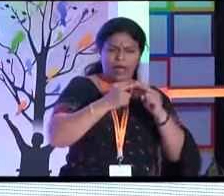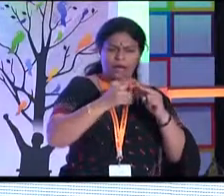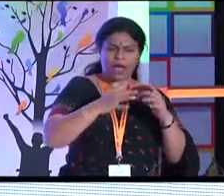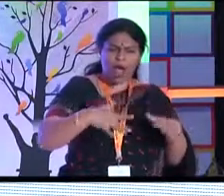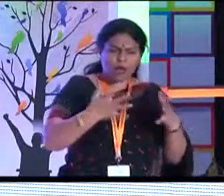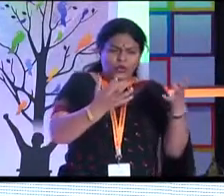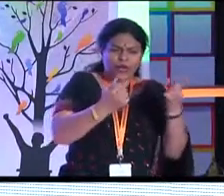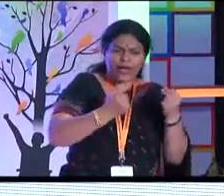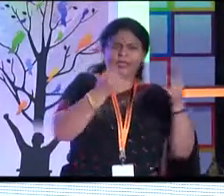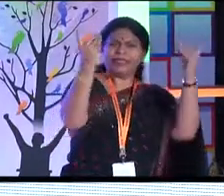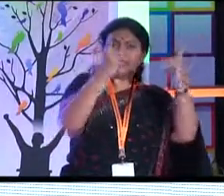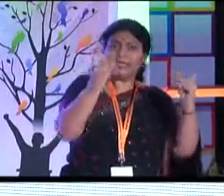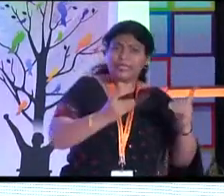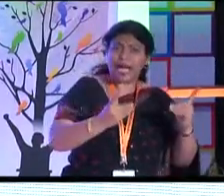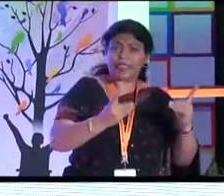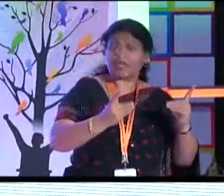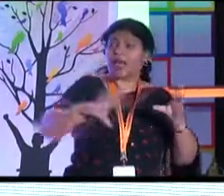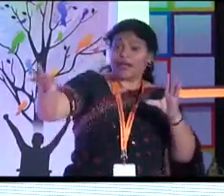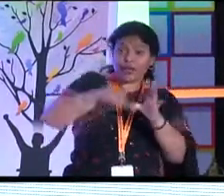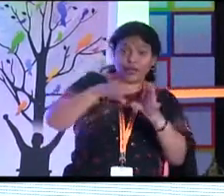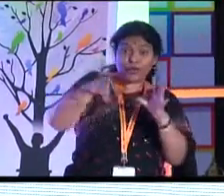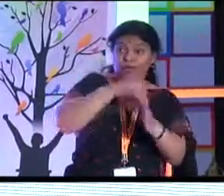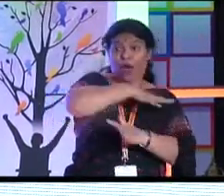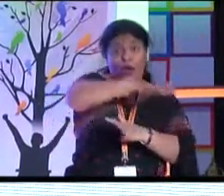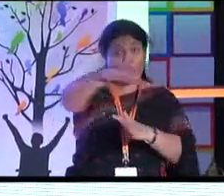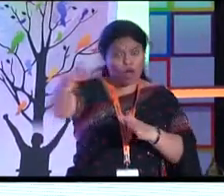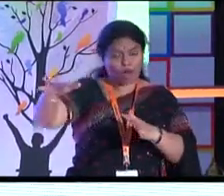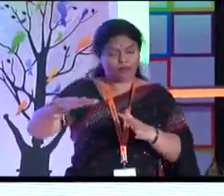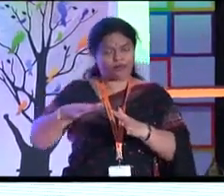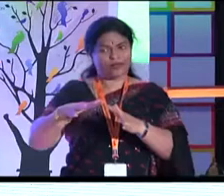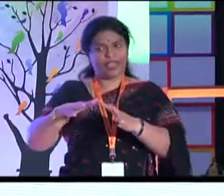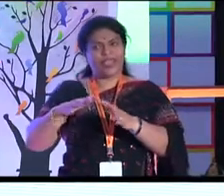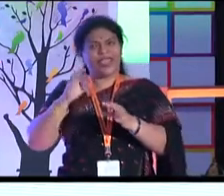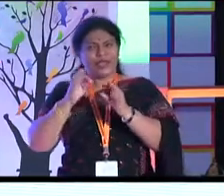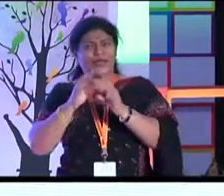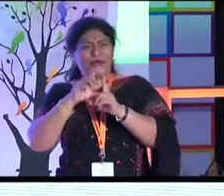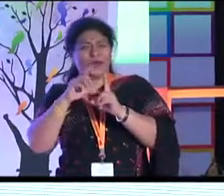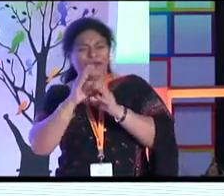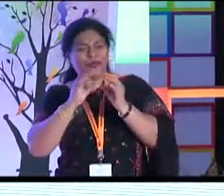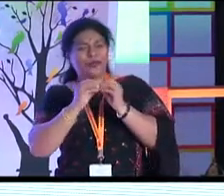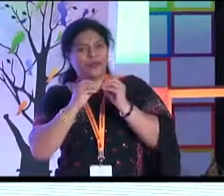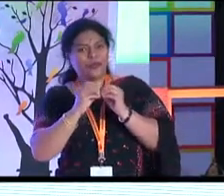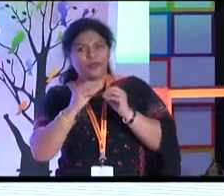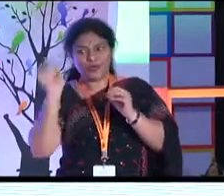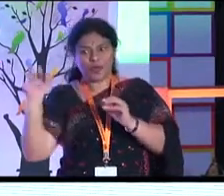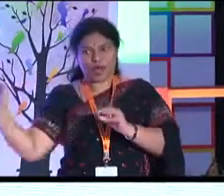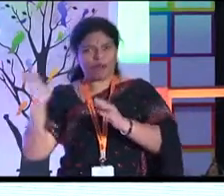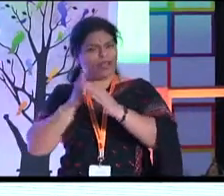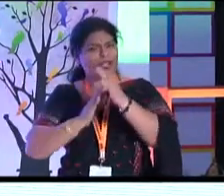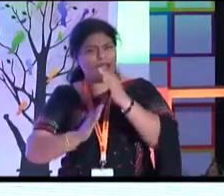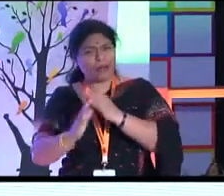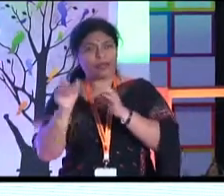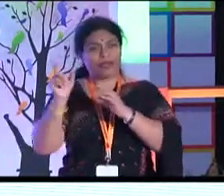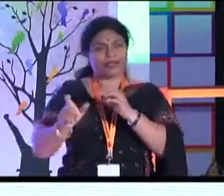for to include everyone. You, being the humble person, the humanitarian person, but you also have